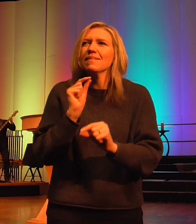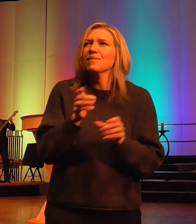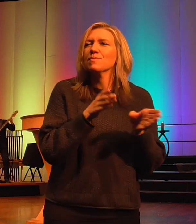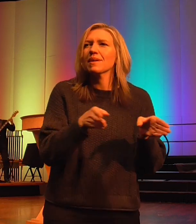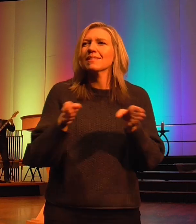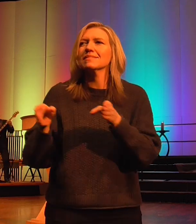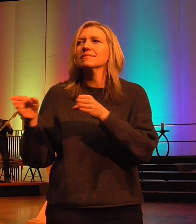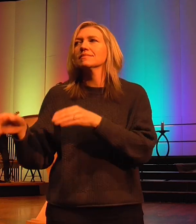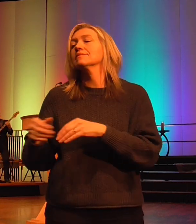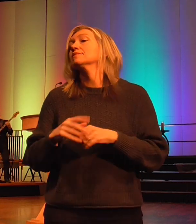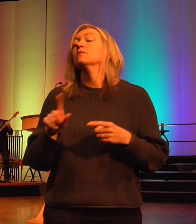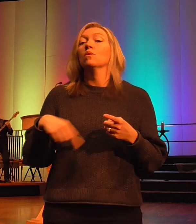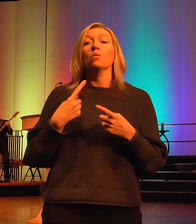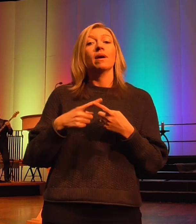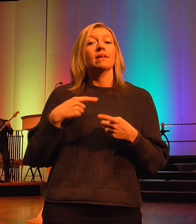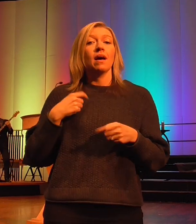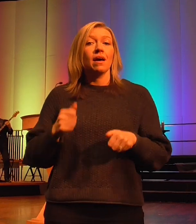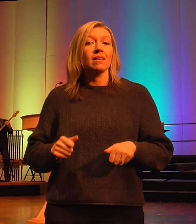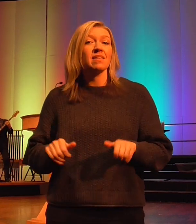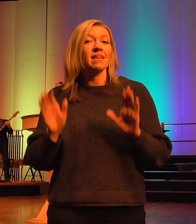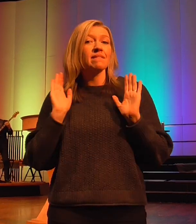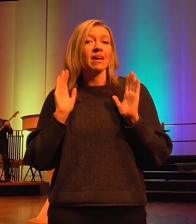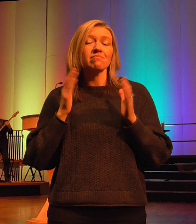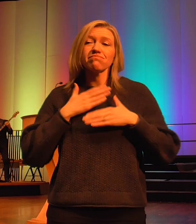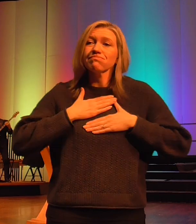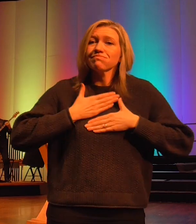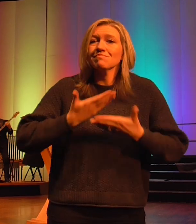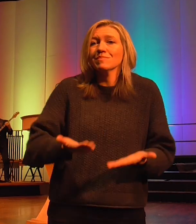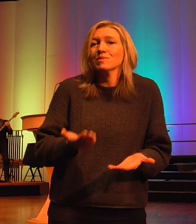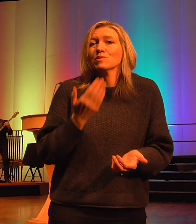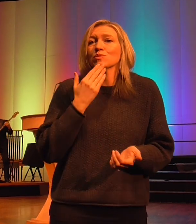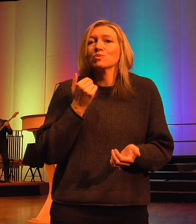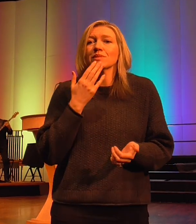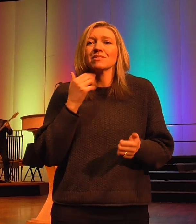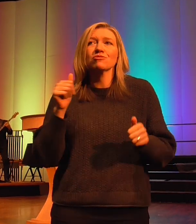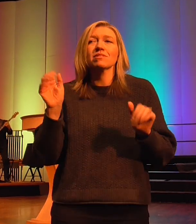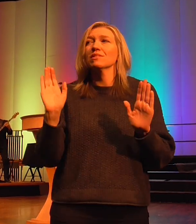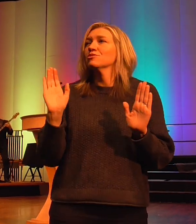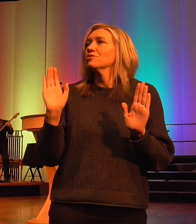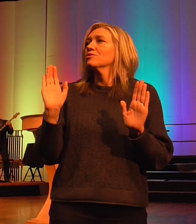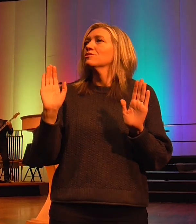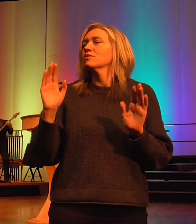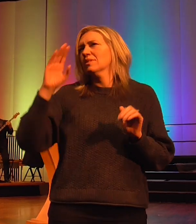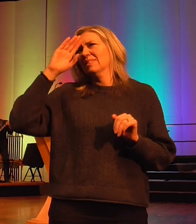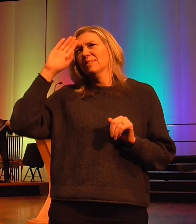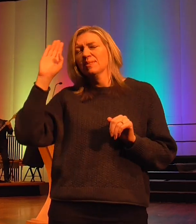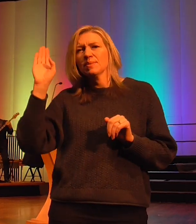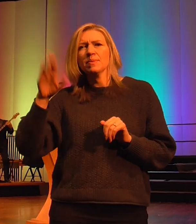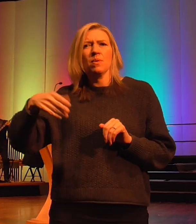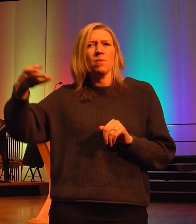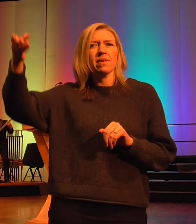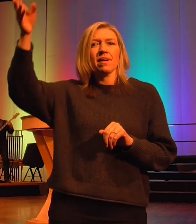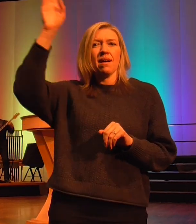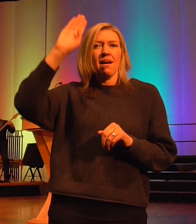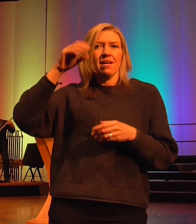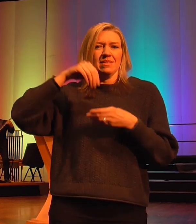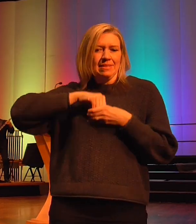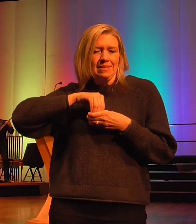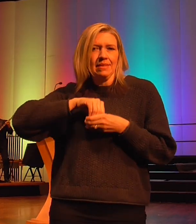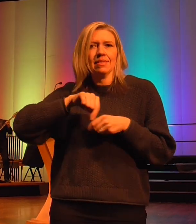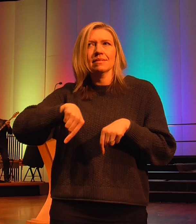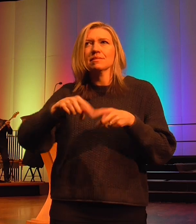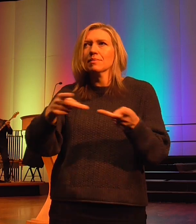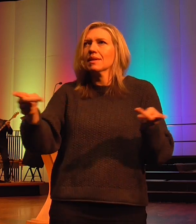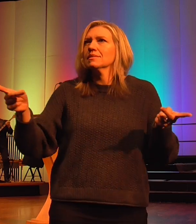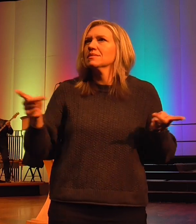I give in to sweet surrender, and I know that God is in this